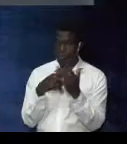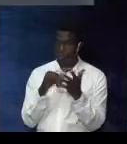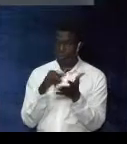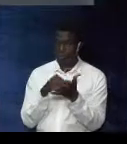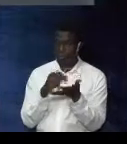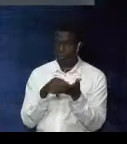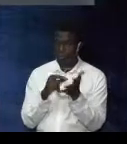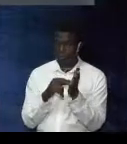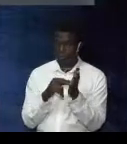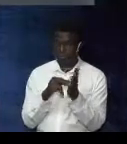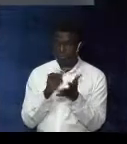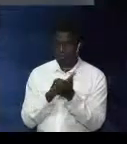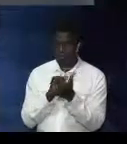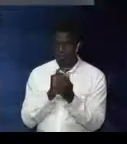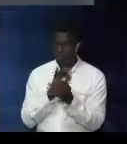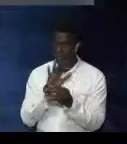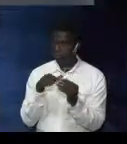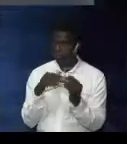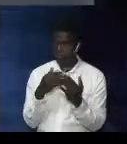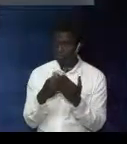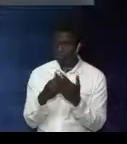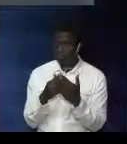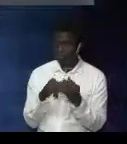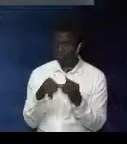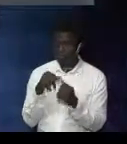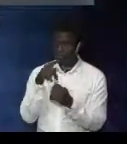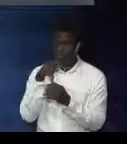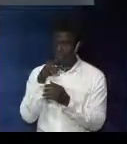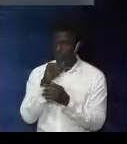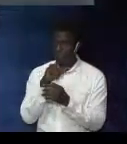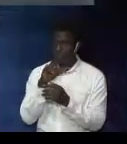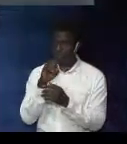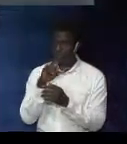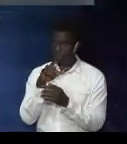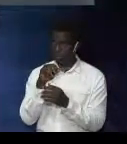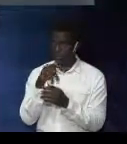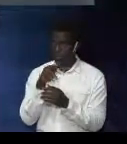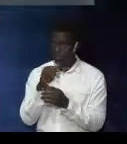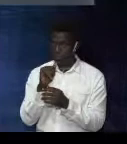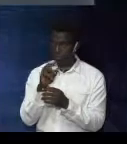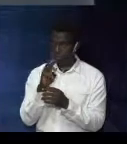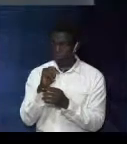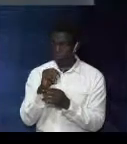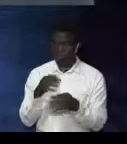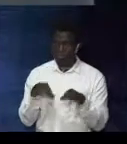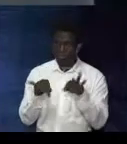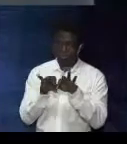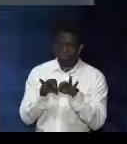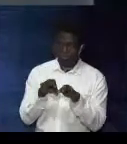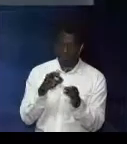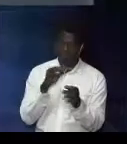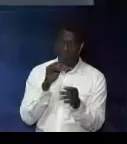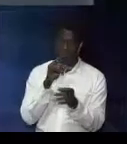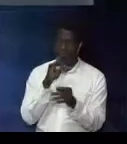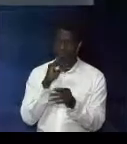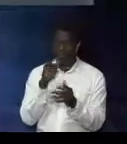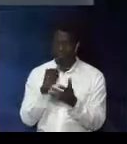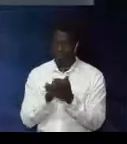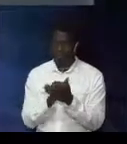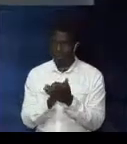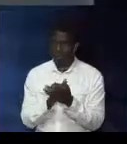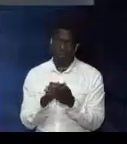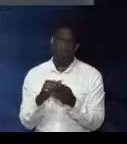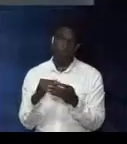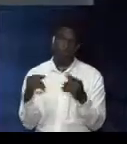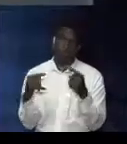means. So that is that about parallelograms. The most important property is that opposite sides are parallel. That's why they call